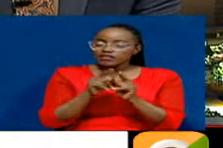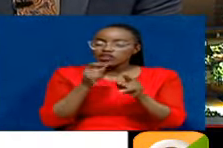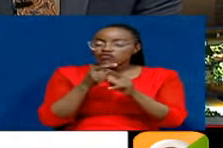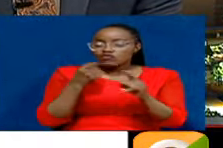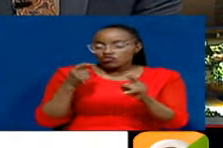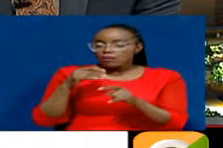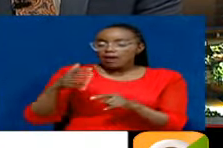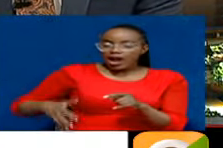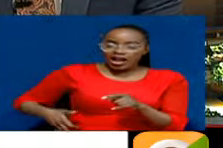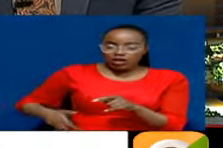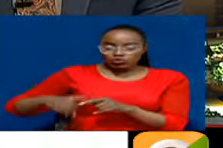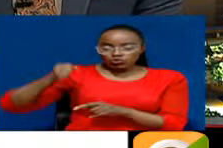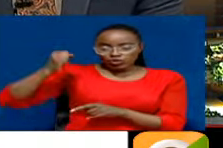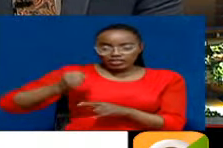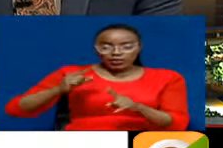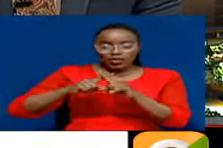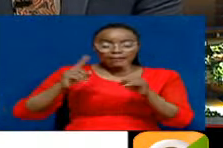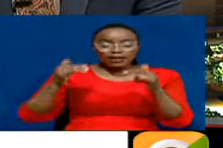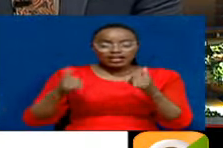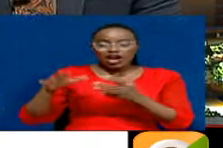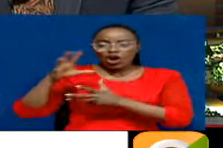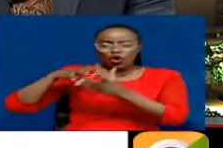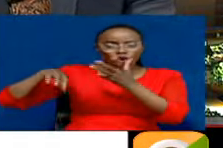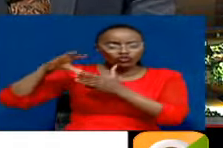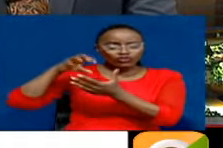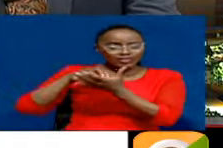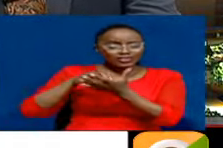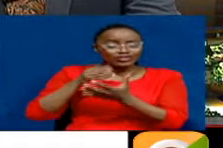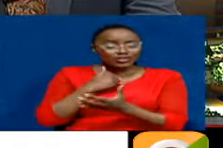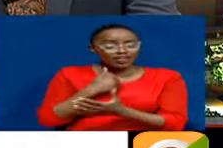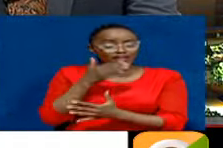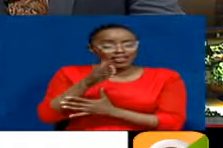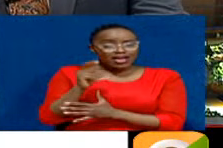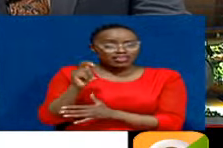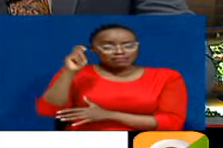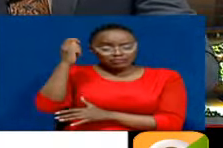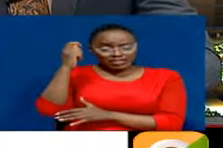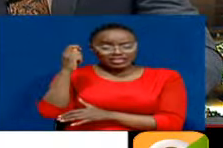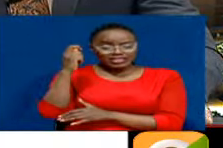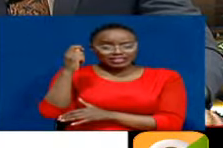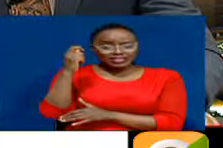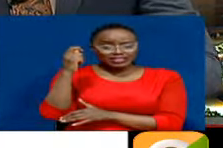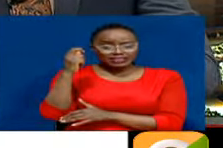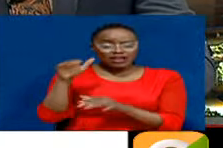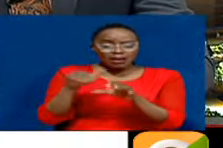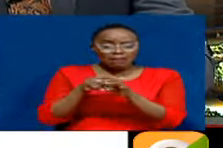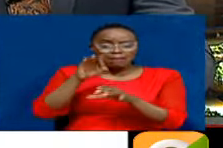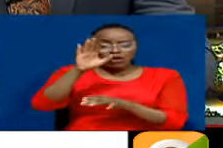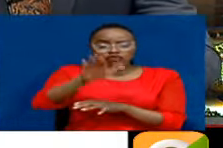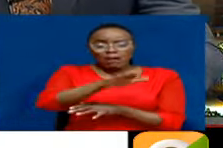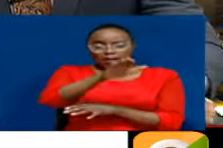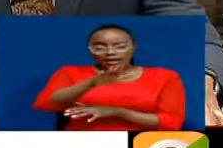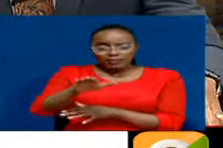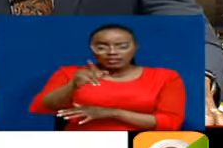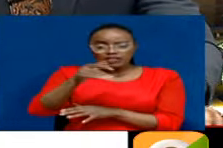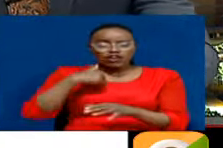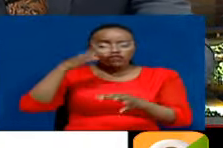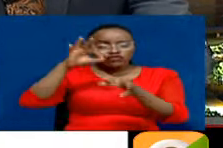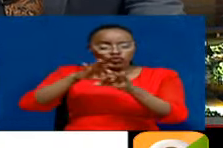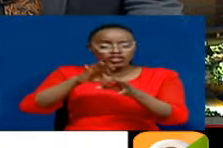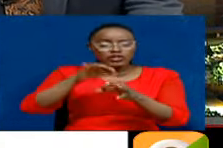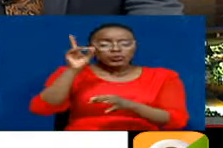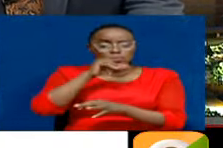from Gatundu South. But now it's a confusing situation where the president's member of parliament was